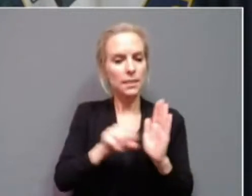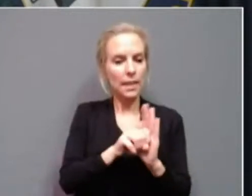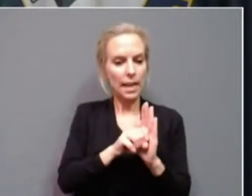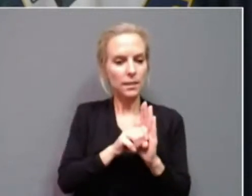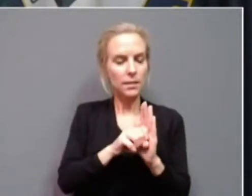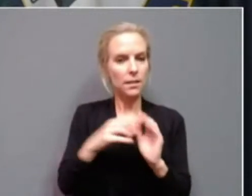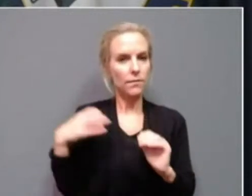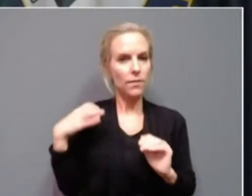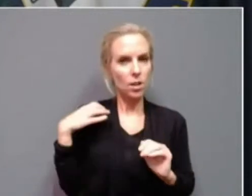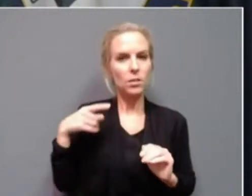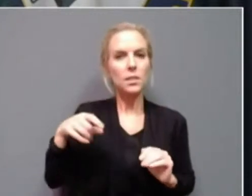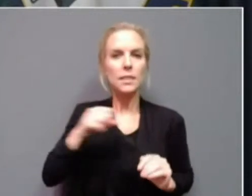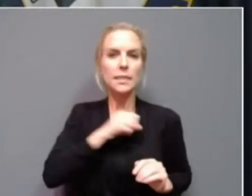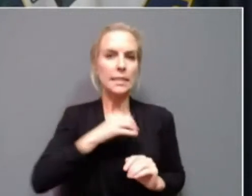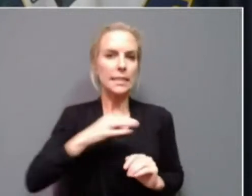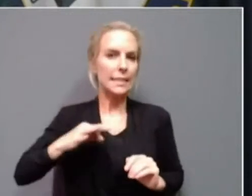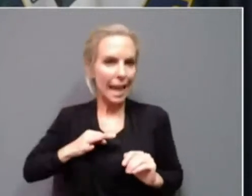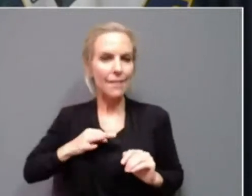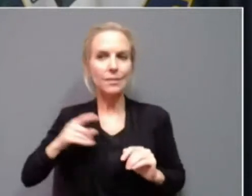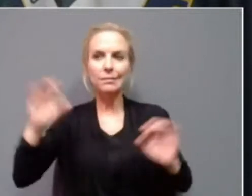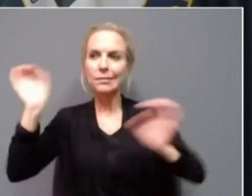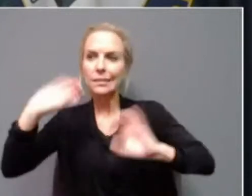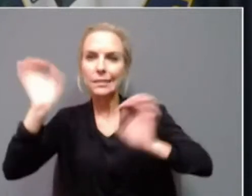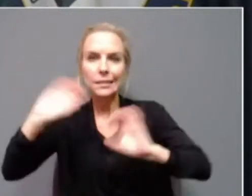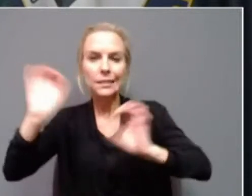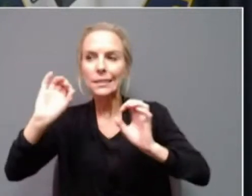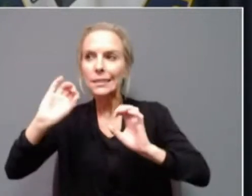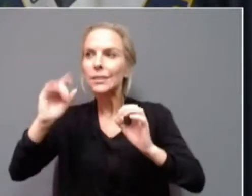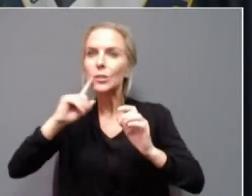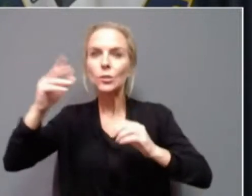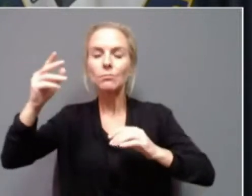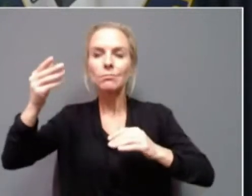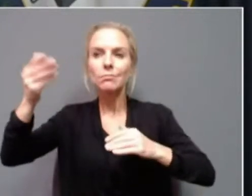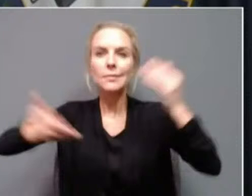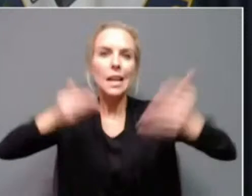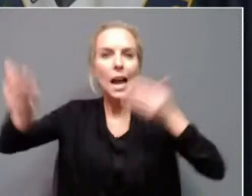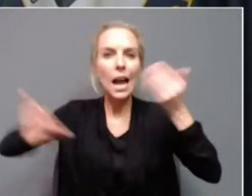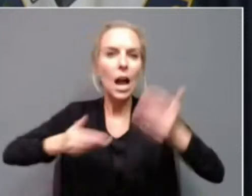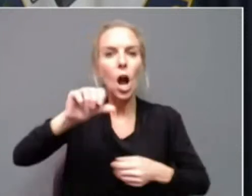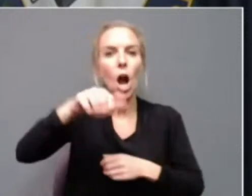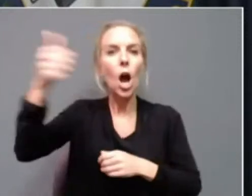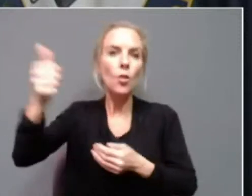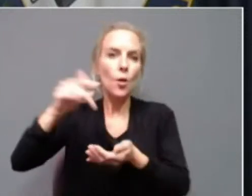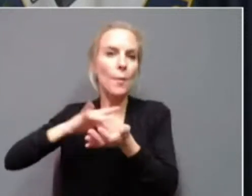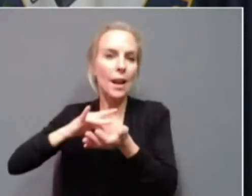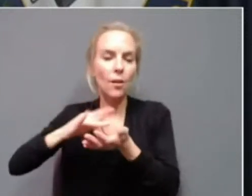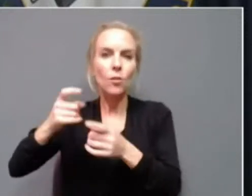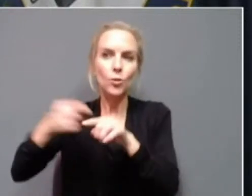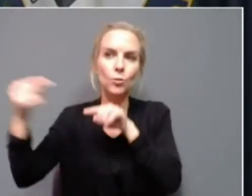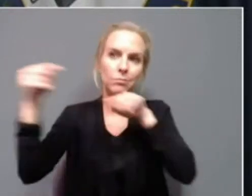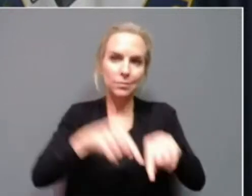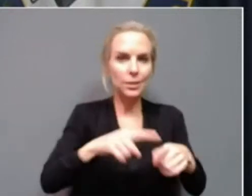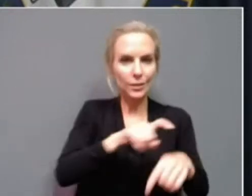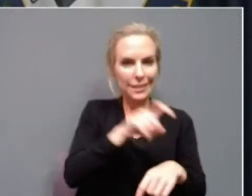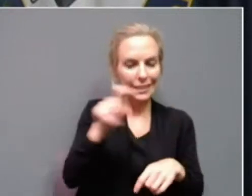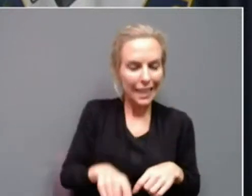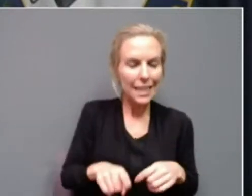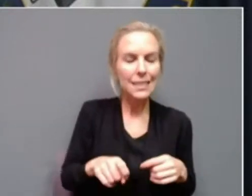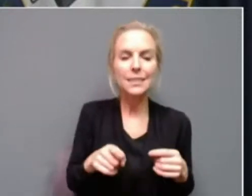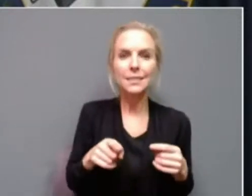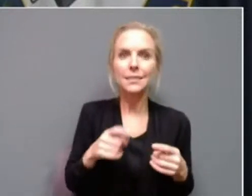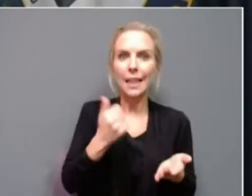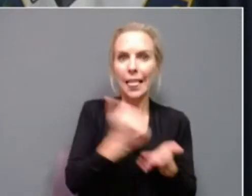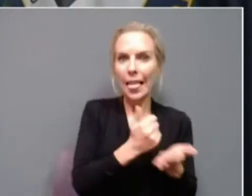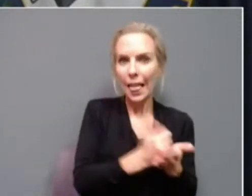agencies to find additional medical staff from outside the state. Is there anything Kentucky can do at this point to ease the the burden on